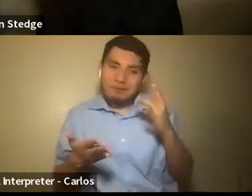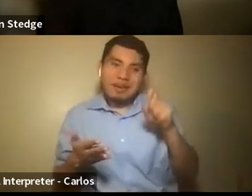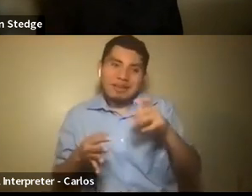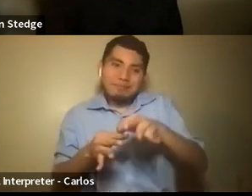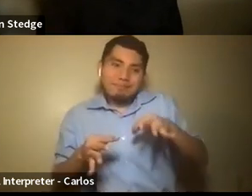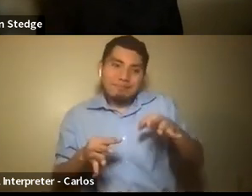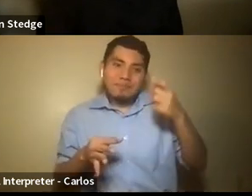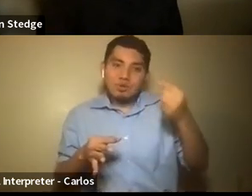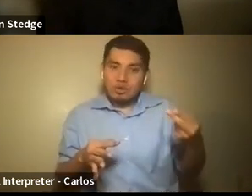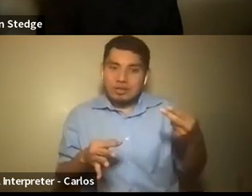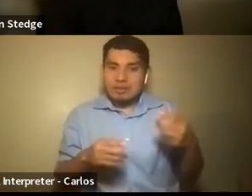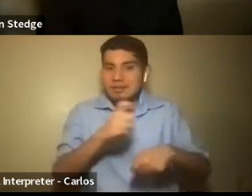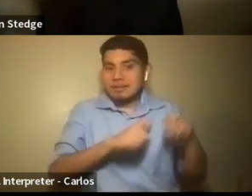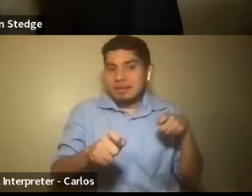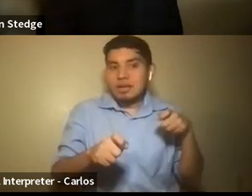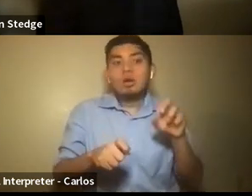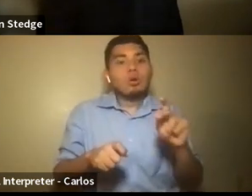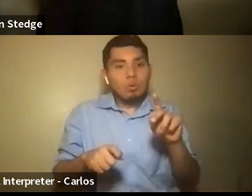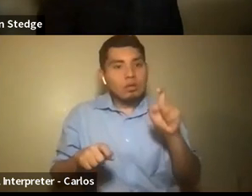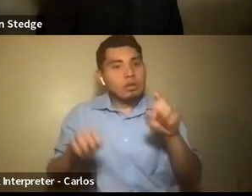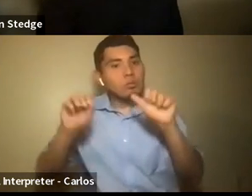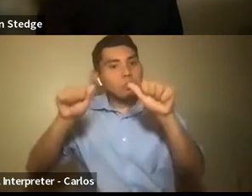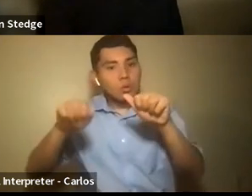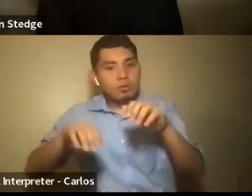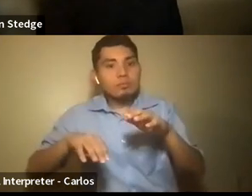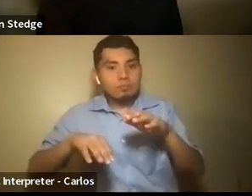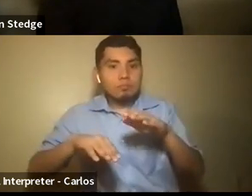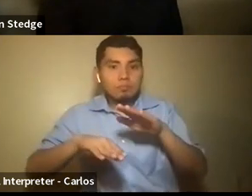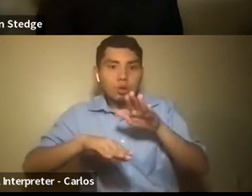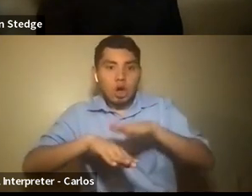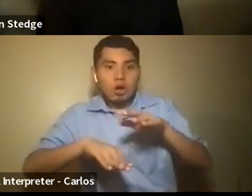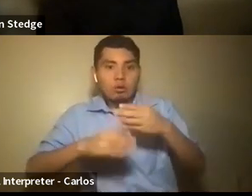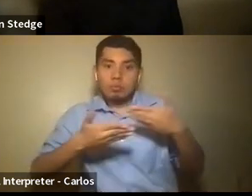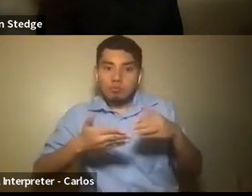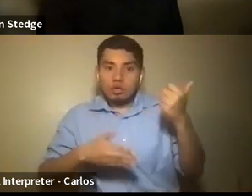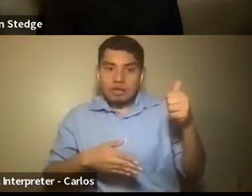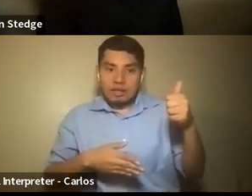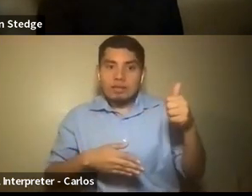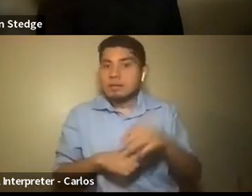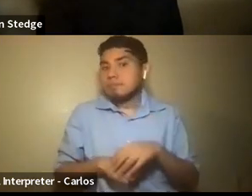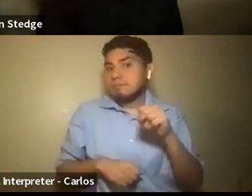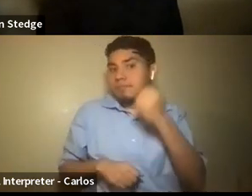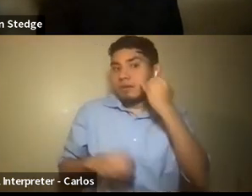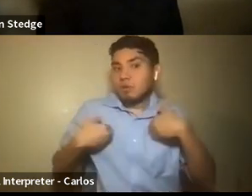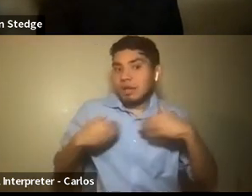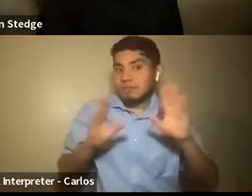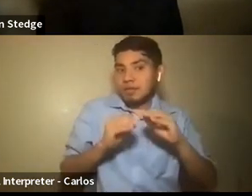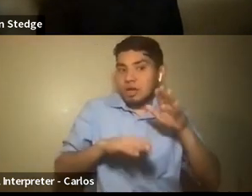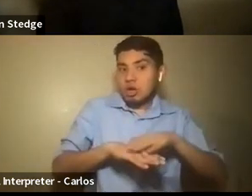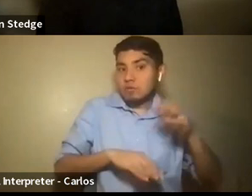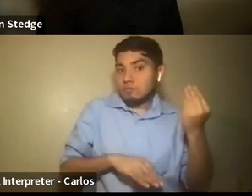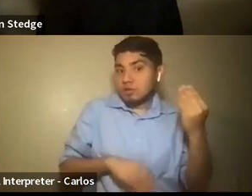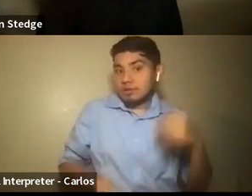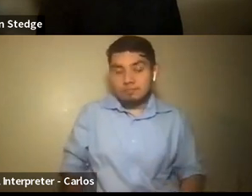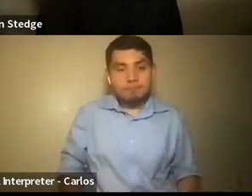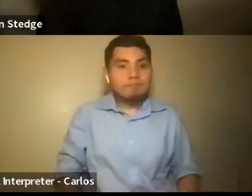So okay, so it needs to be posted by the 10th? Yes. Okay. If we're having a meeting on the 14th.